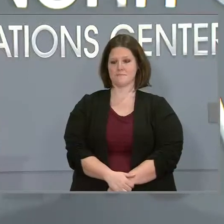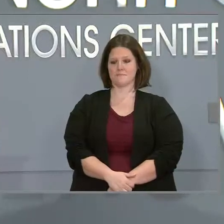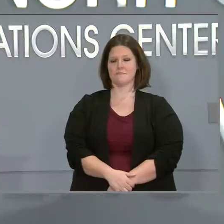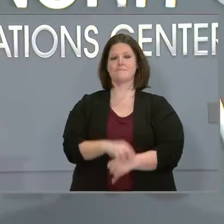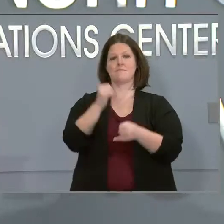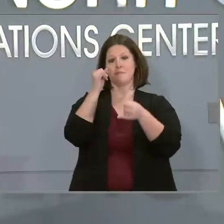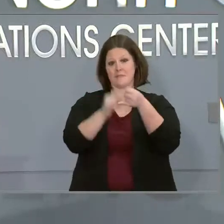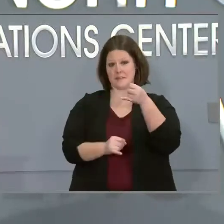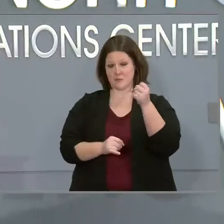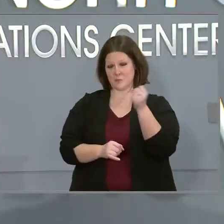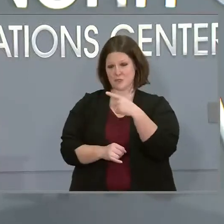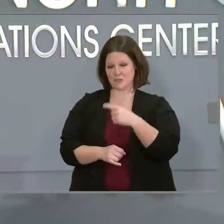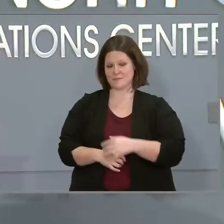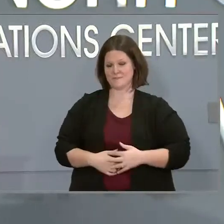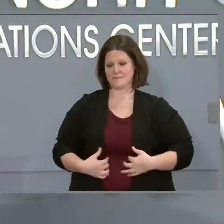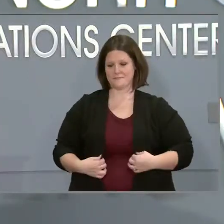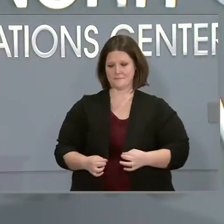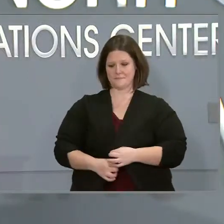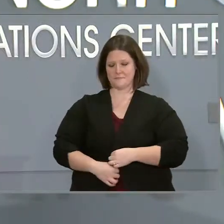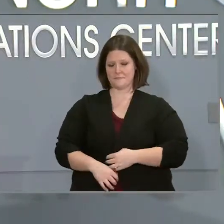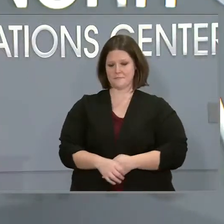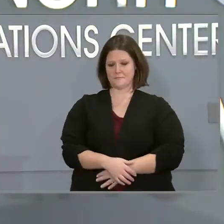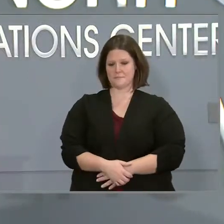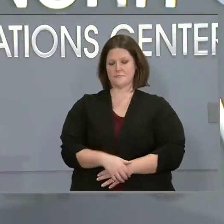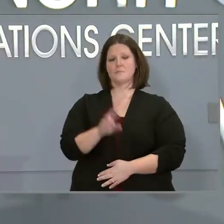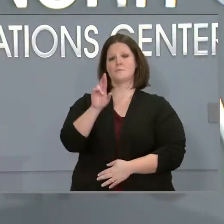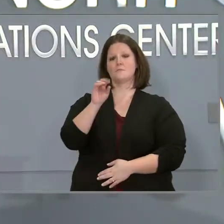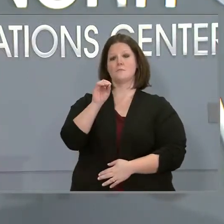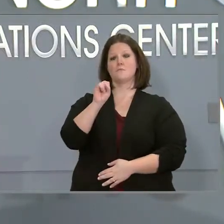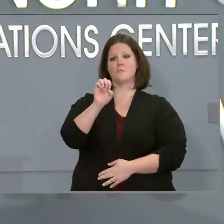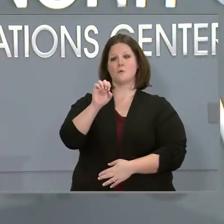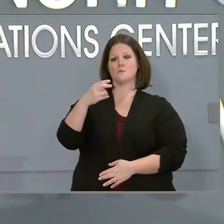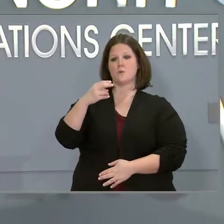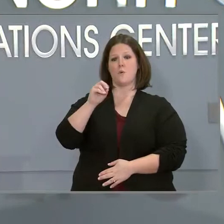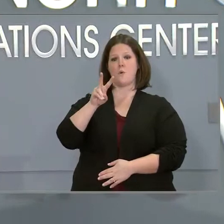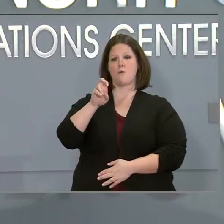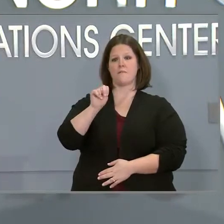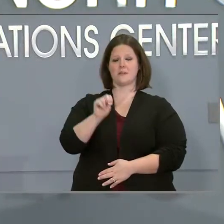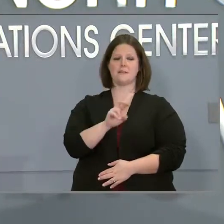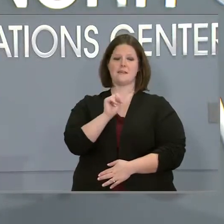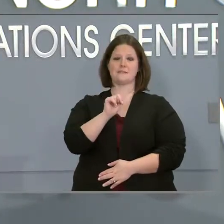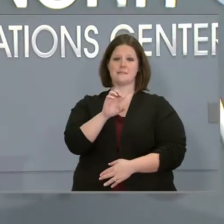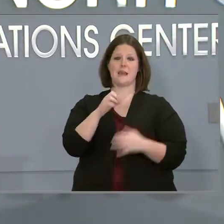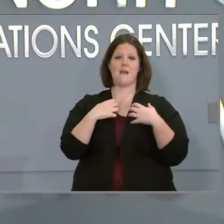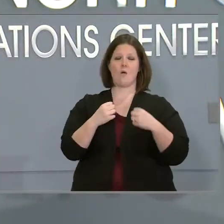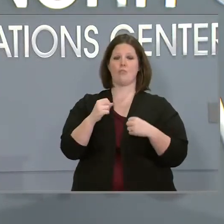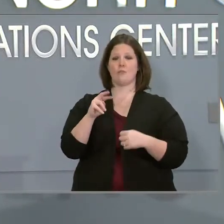Our final question for today's press conference is from Rose Hoban with NC Health News.